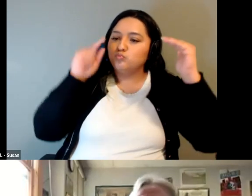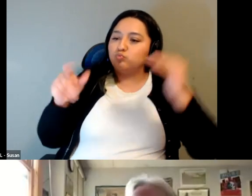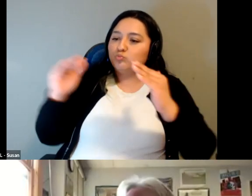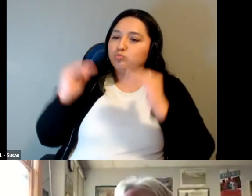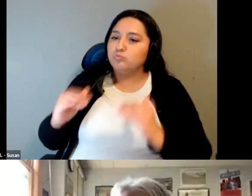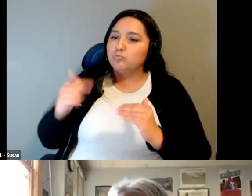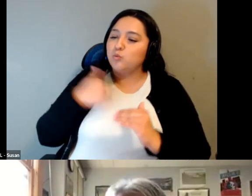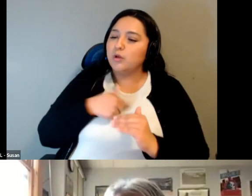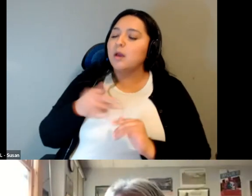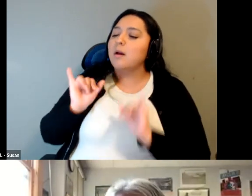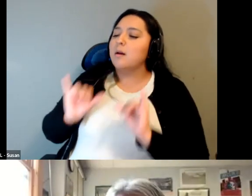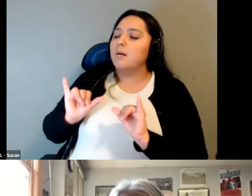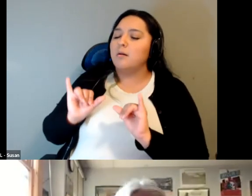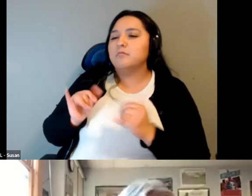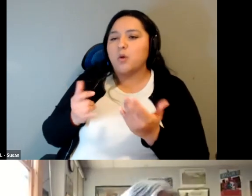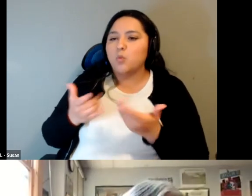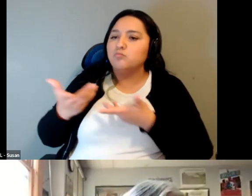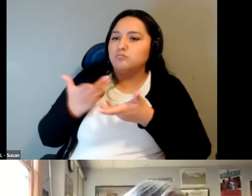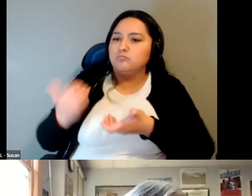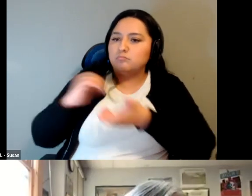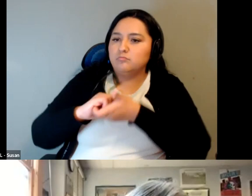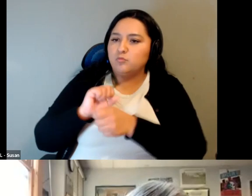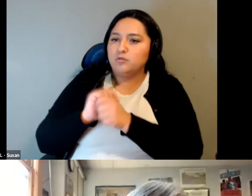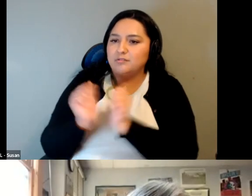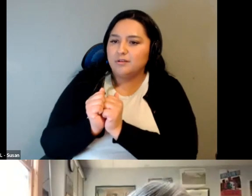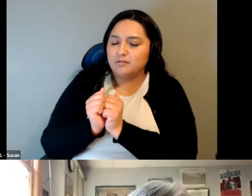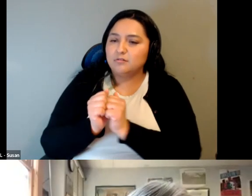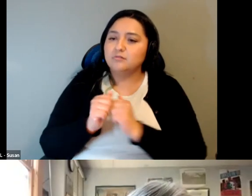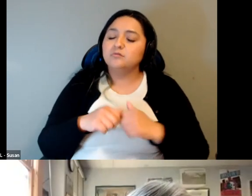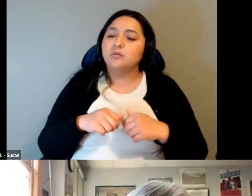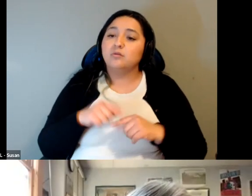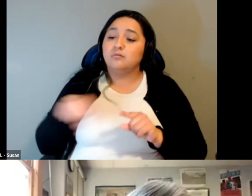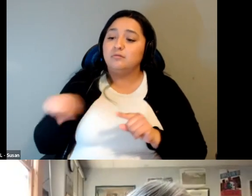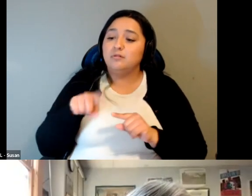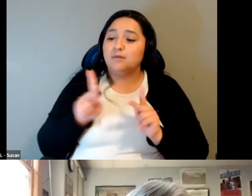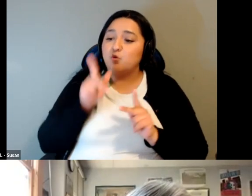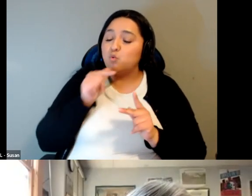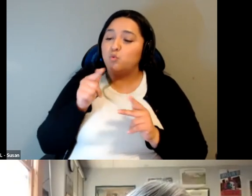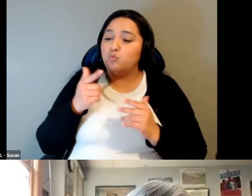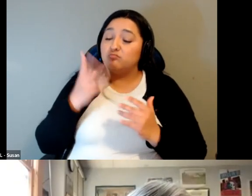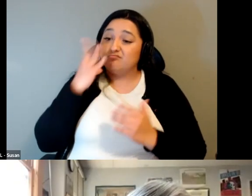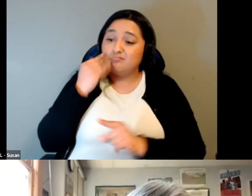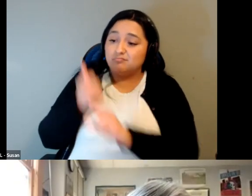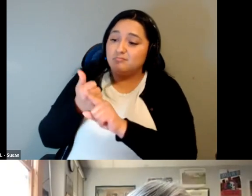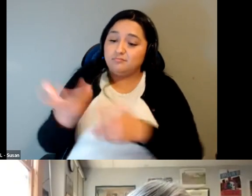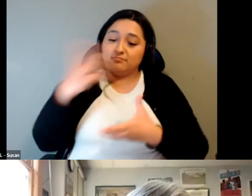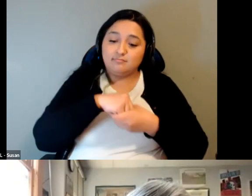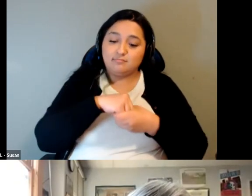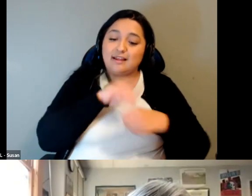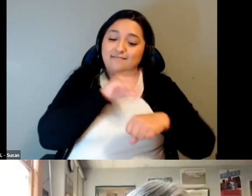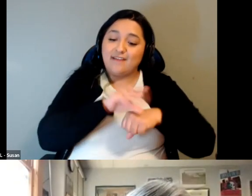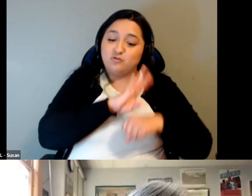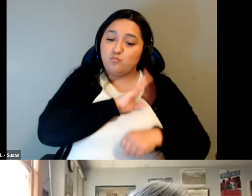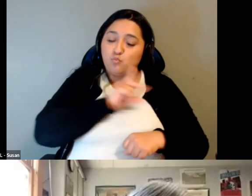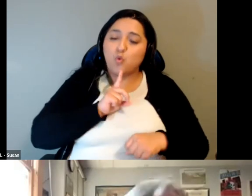advisory boards and lived experience councils can help us in the research world stay grounded and addressing questions